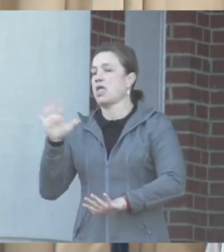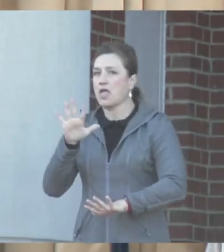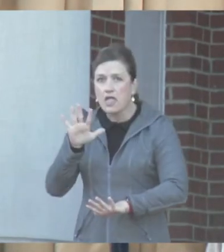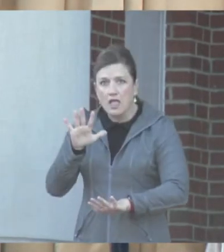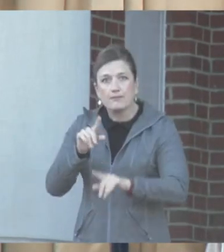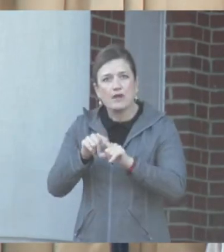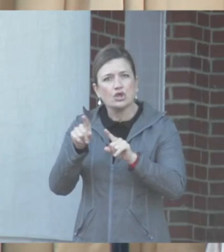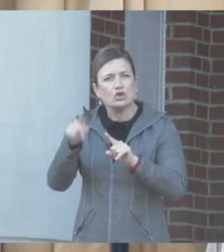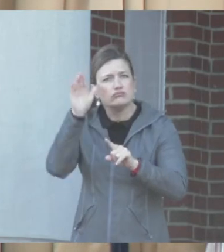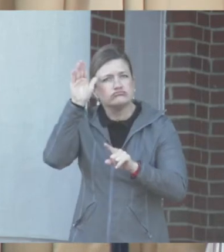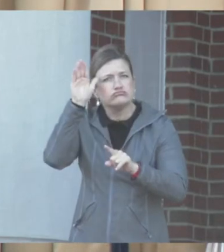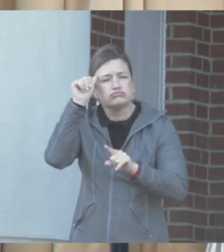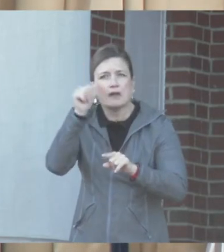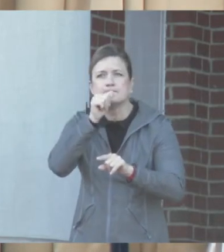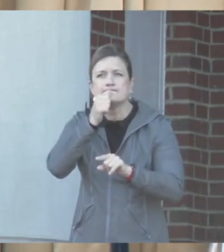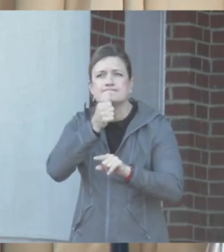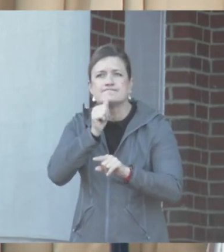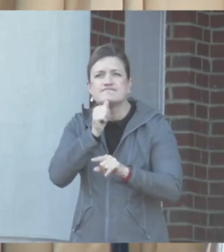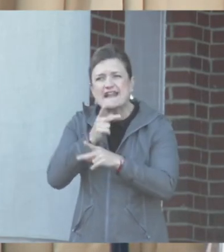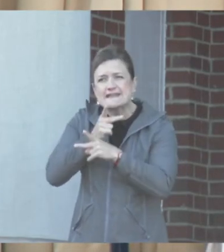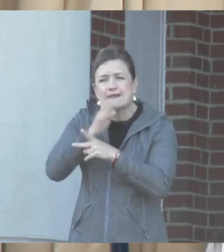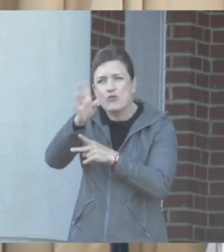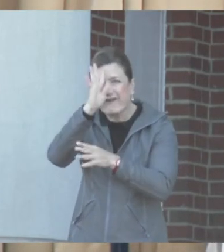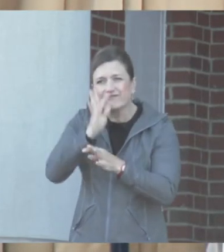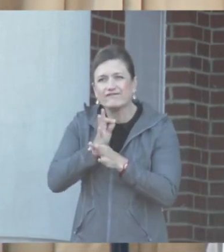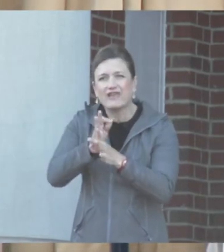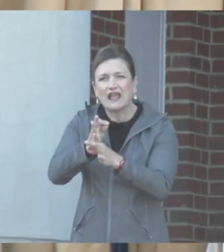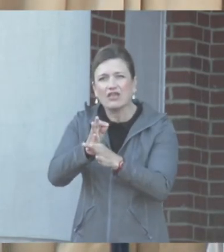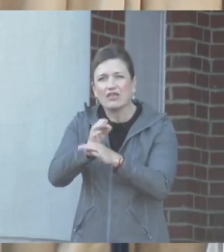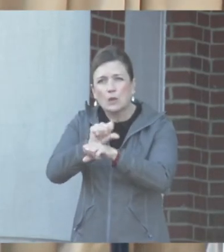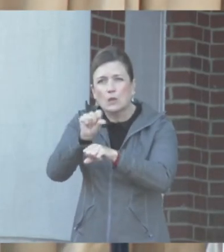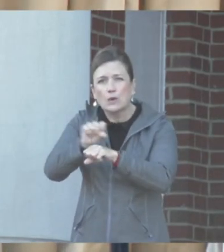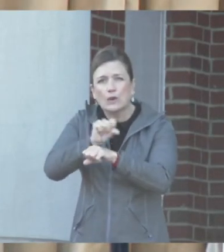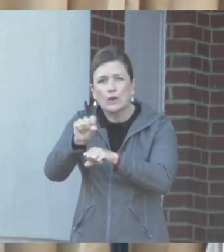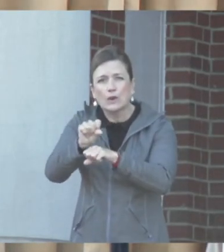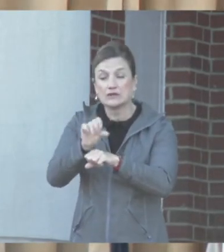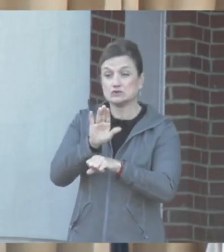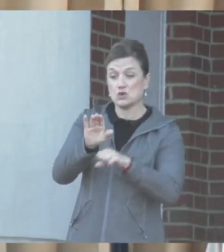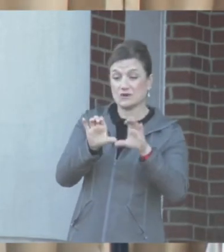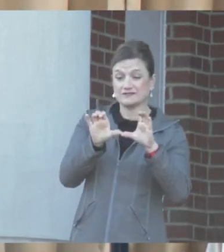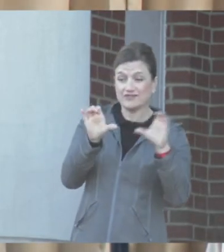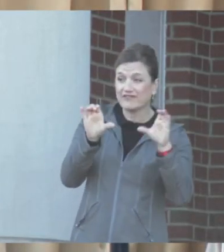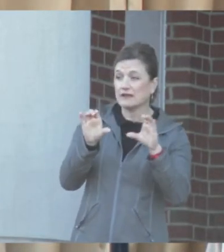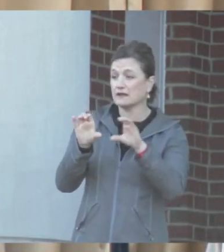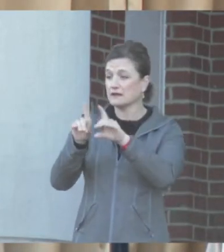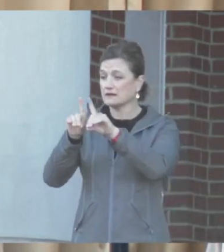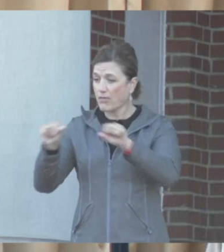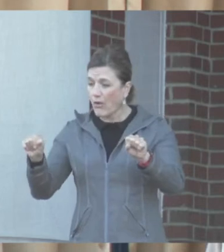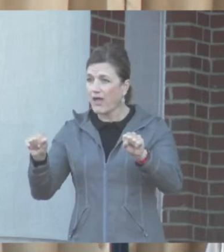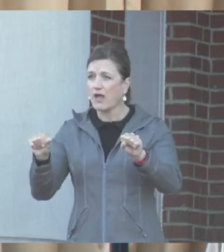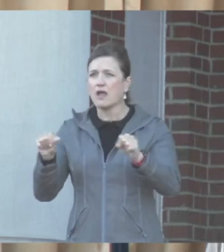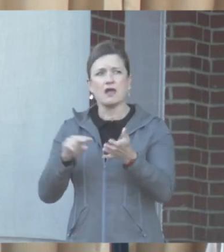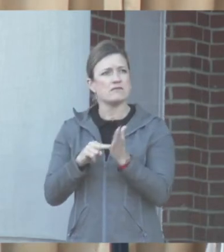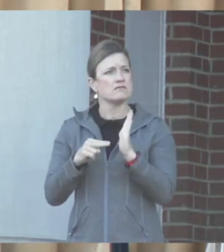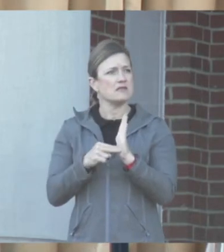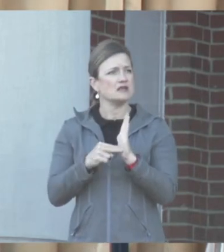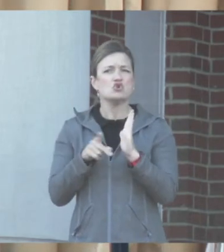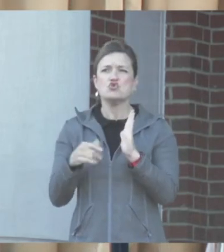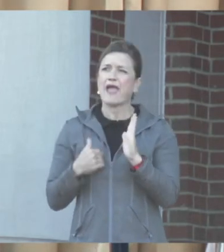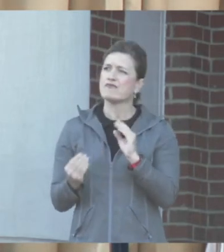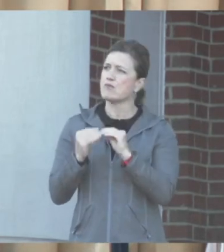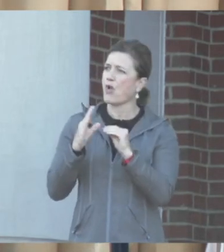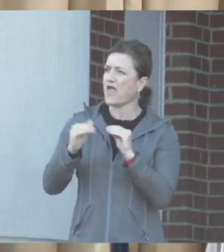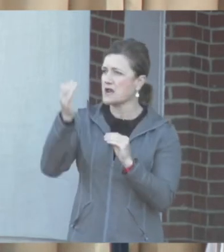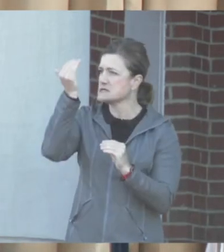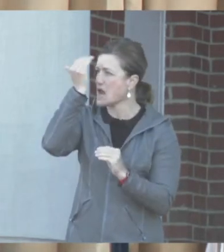and you kept the faith. The degree, diploma, or certificate that you have earned signifies you have more than knowledge.